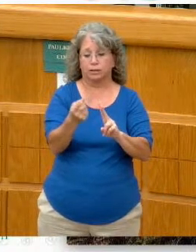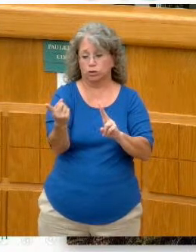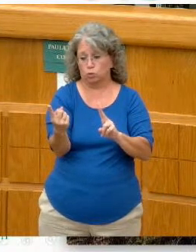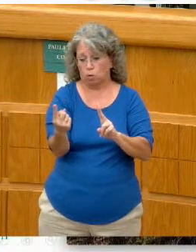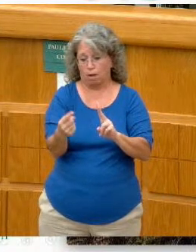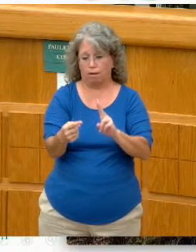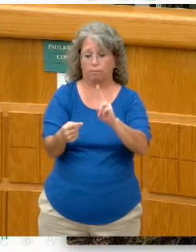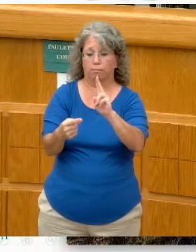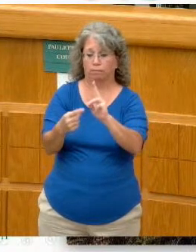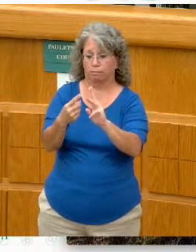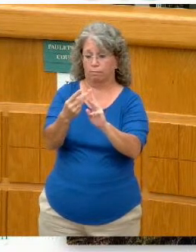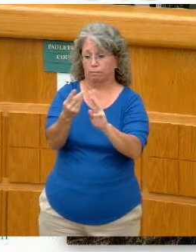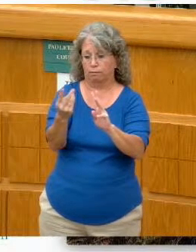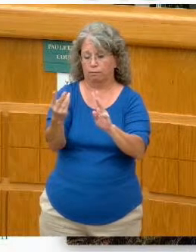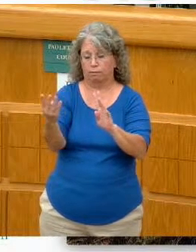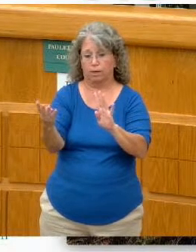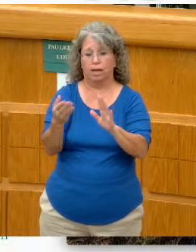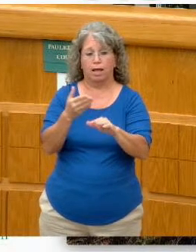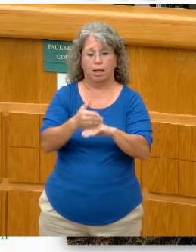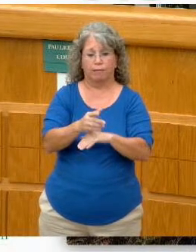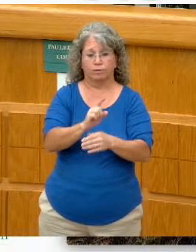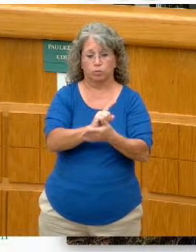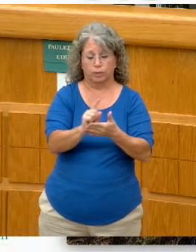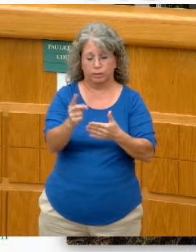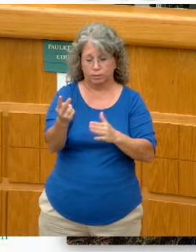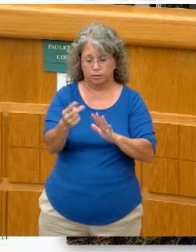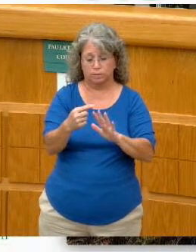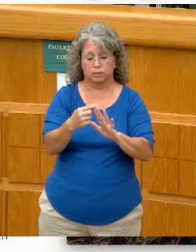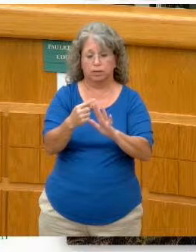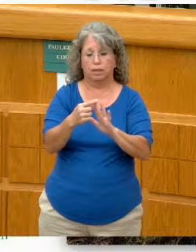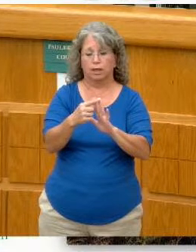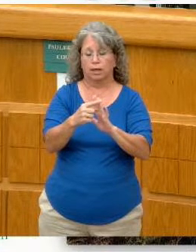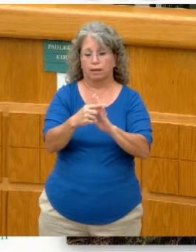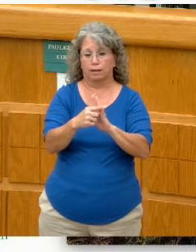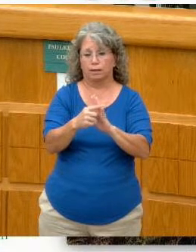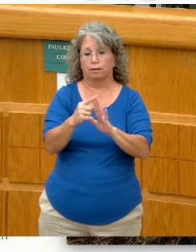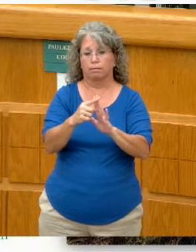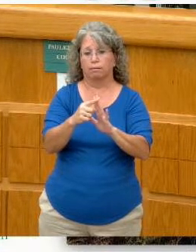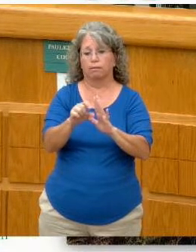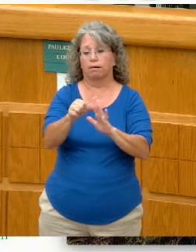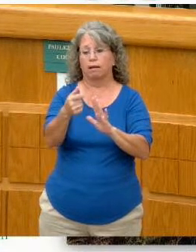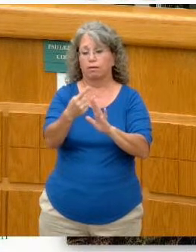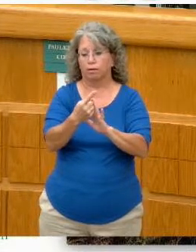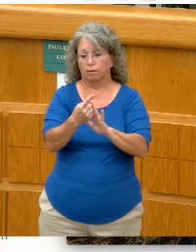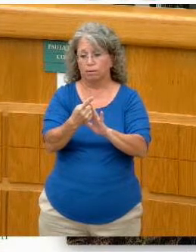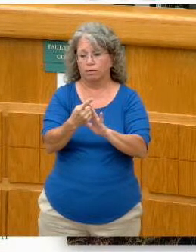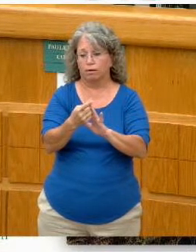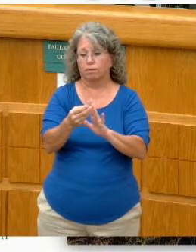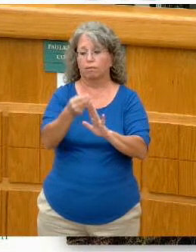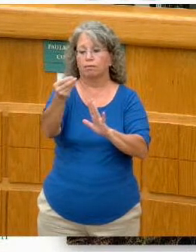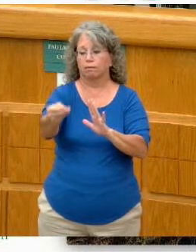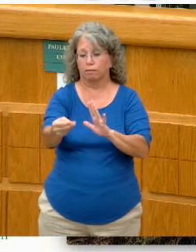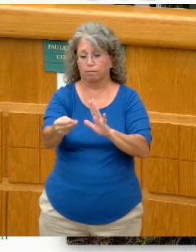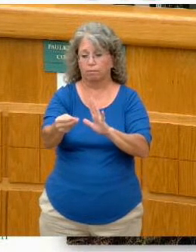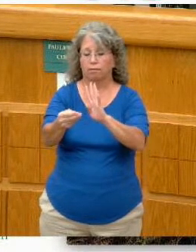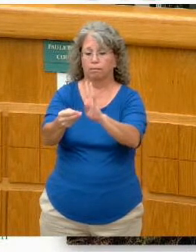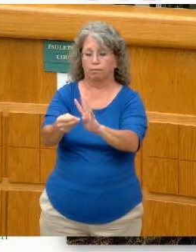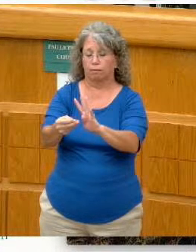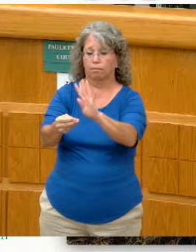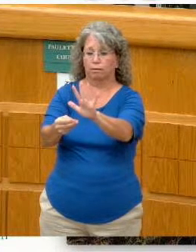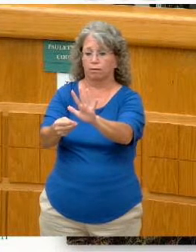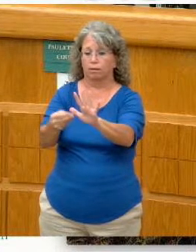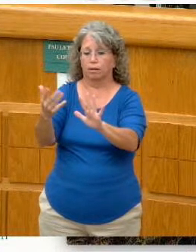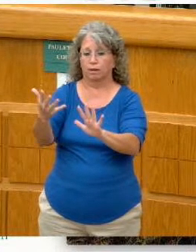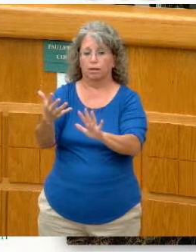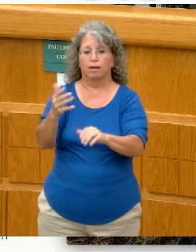person after week 2, and then another person gets infected after week 3, and another person after week 4, for 5